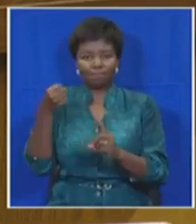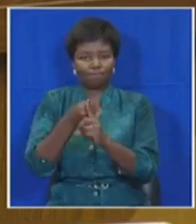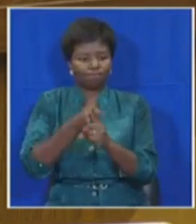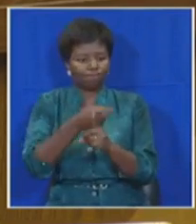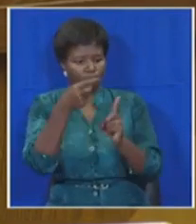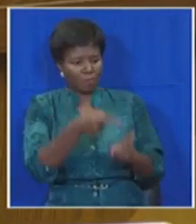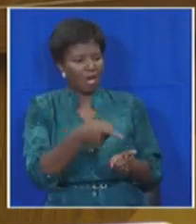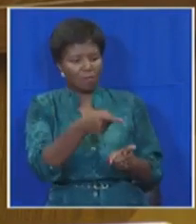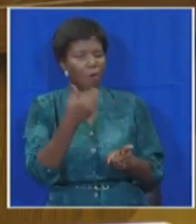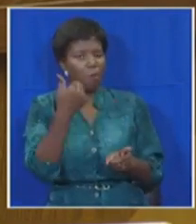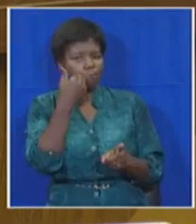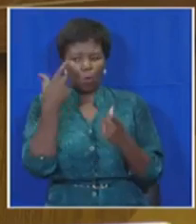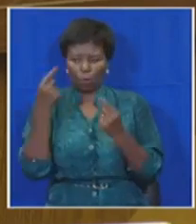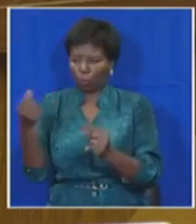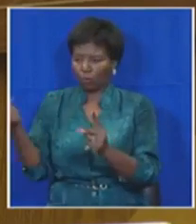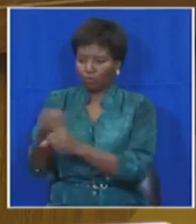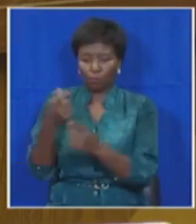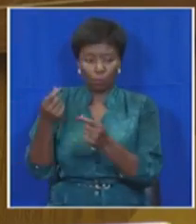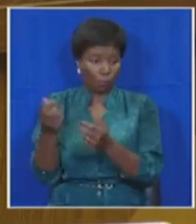with like this.